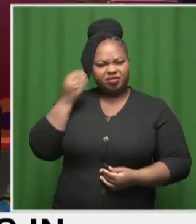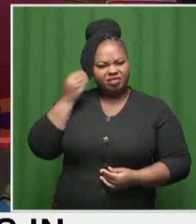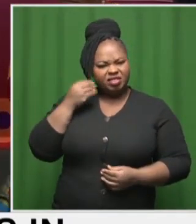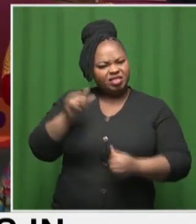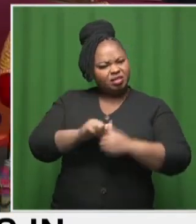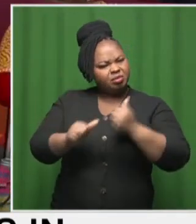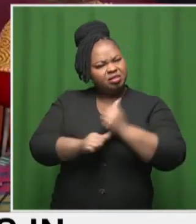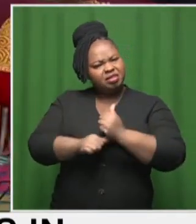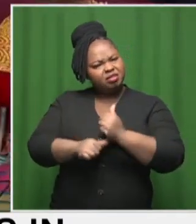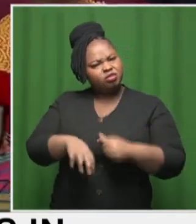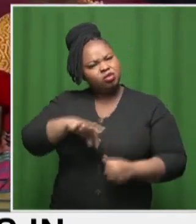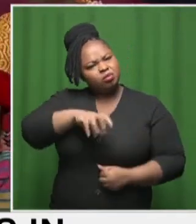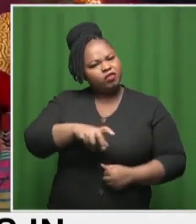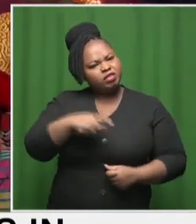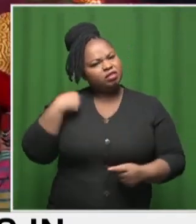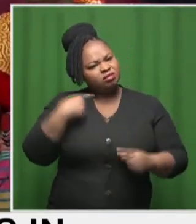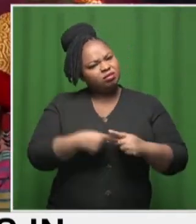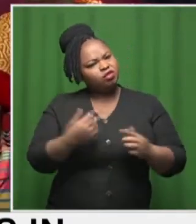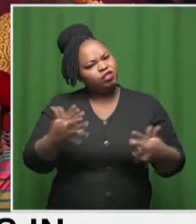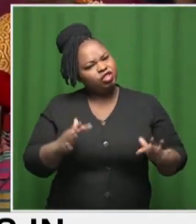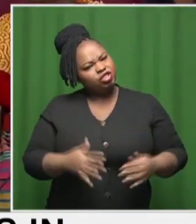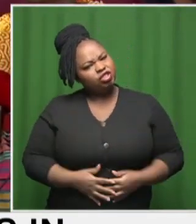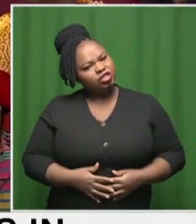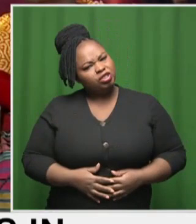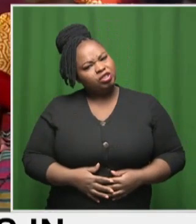Minister, how many provinces have you been to so far with it?